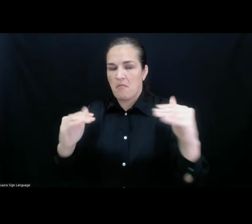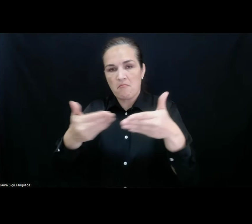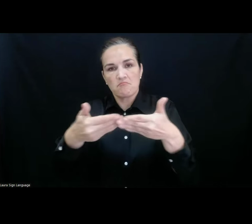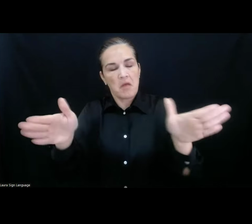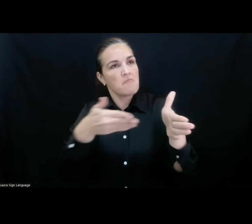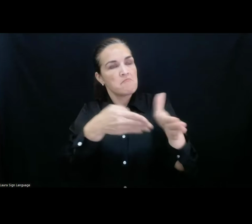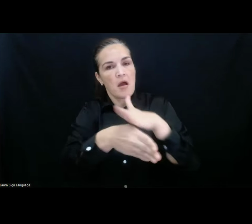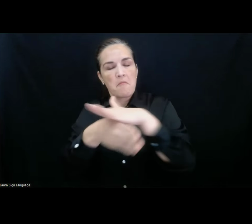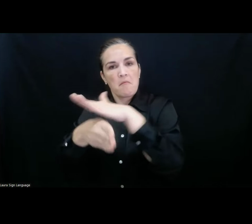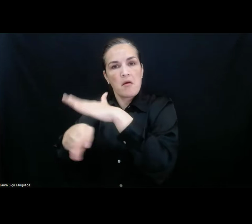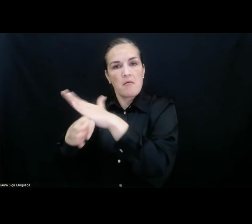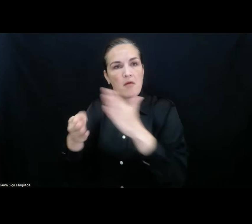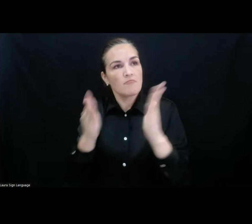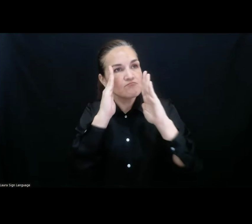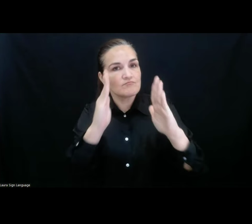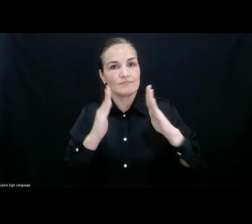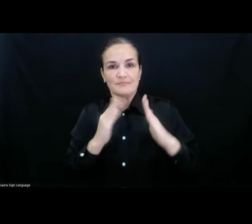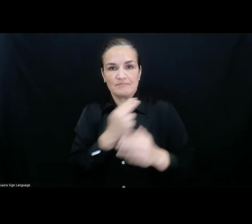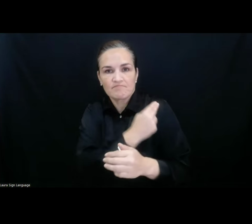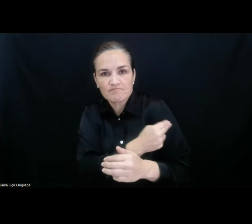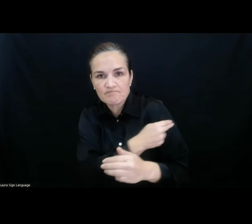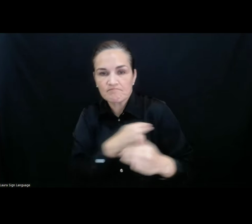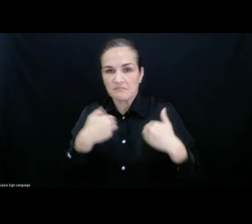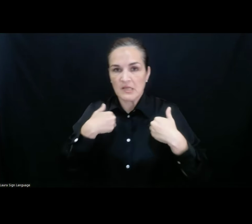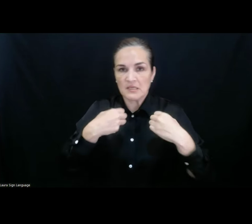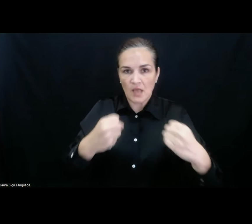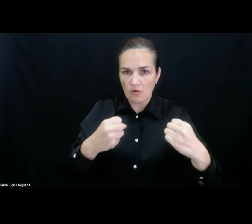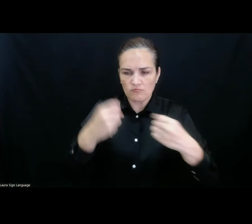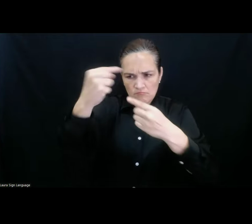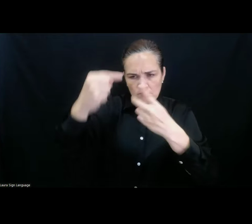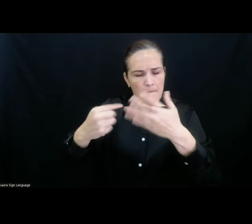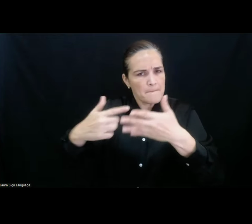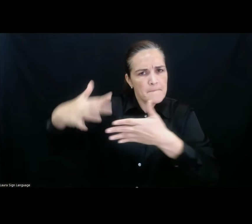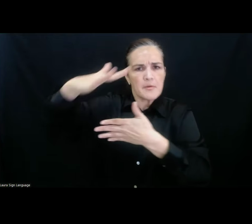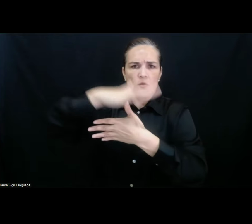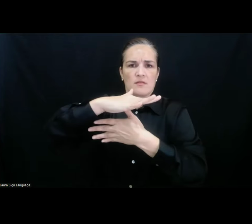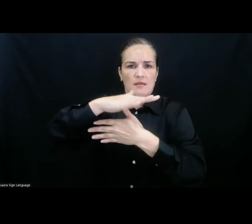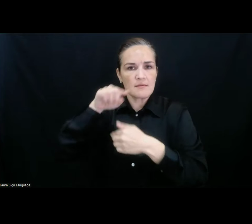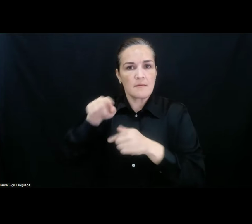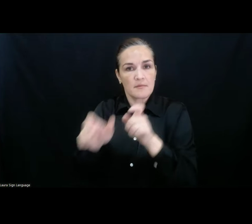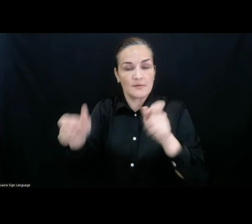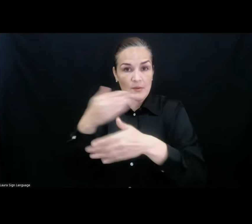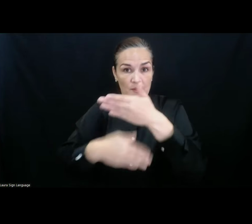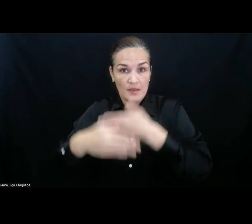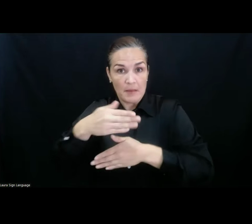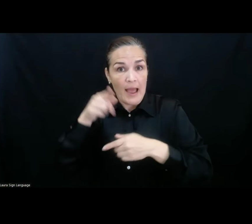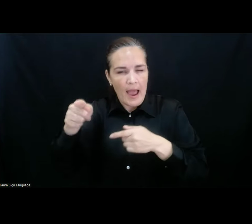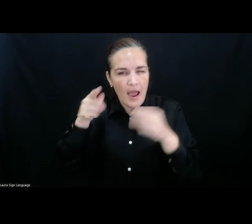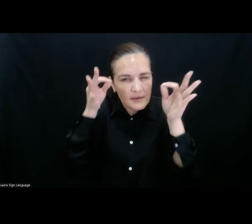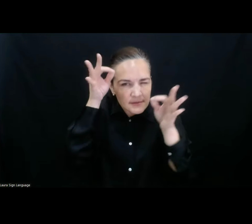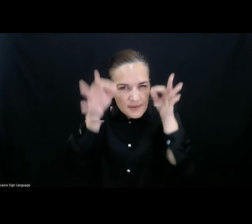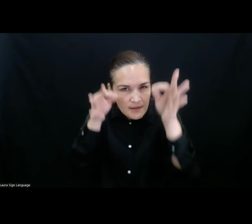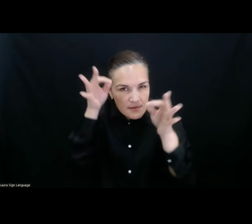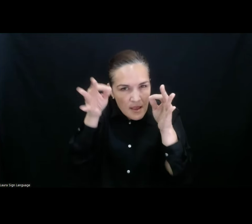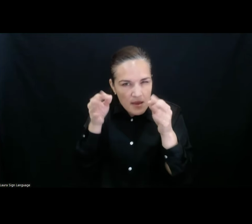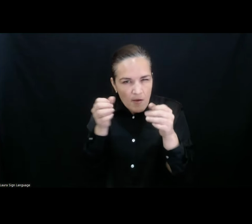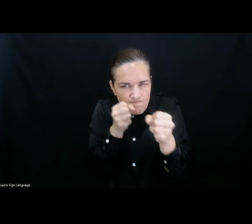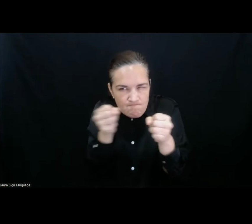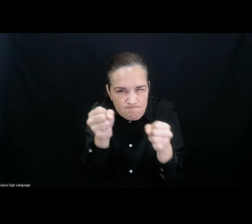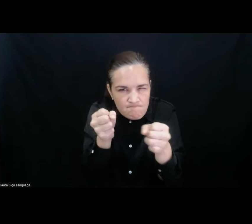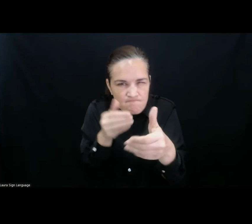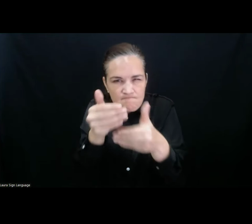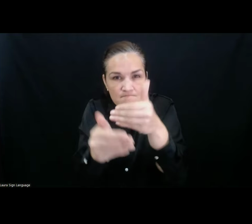So actually, this strategy had a flagship intervention, and this strategy in 23 that was developed with us,